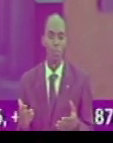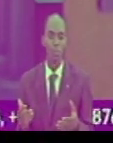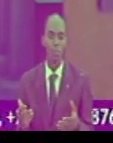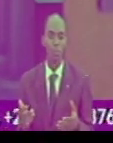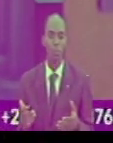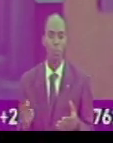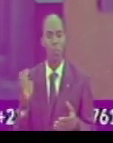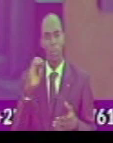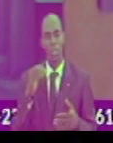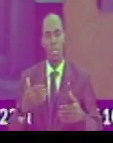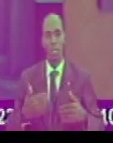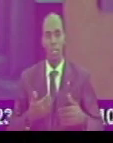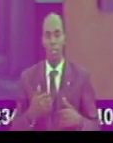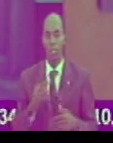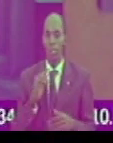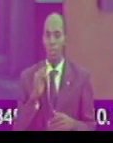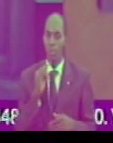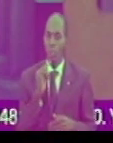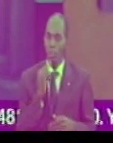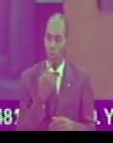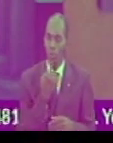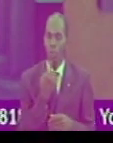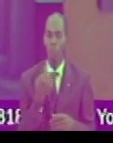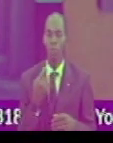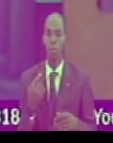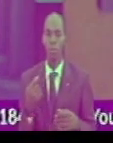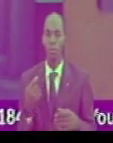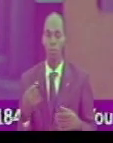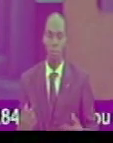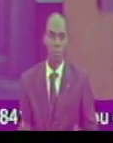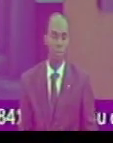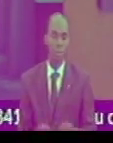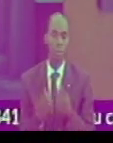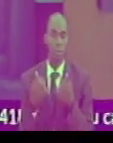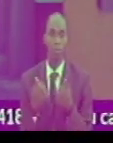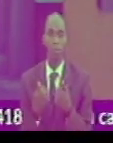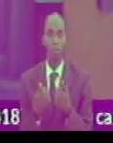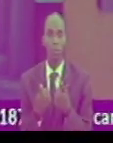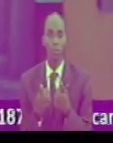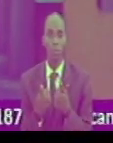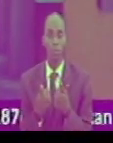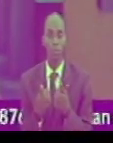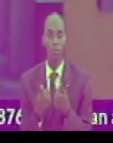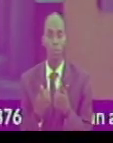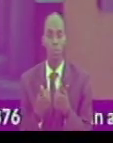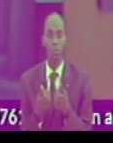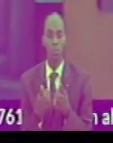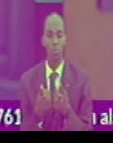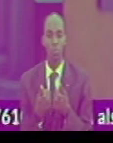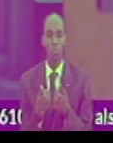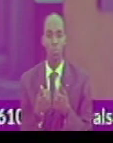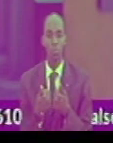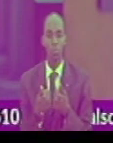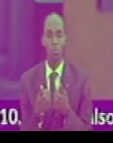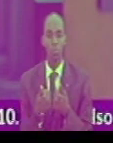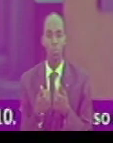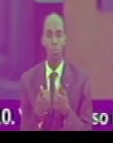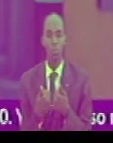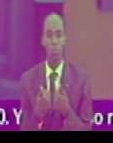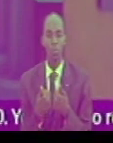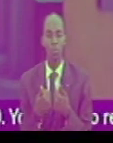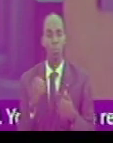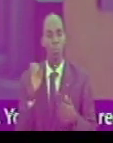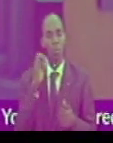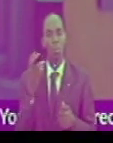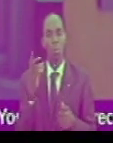That very fearful day, I was at work. I feel pain on my hands, and I went to the toilet. Instead